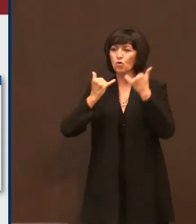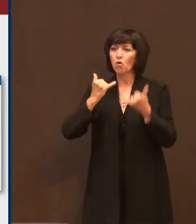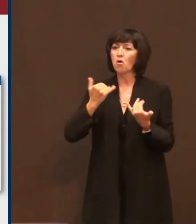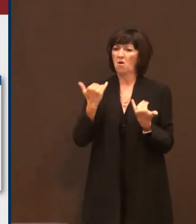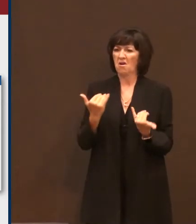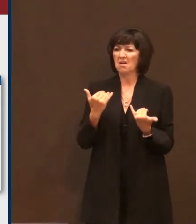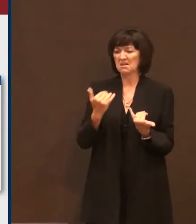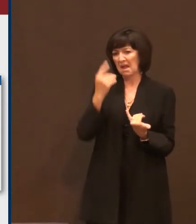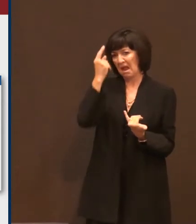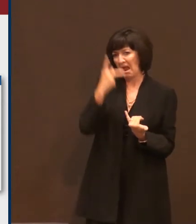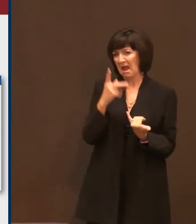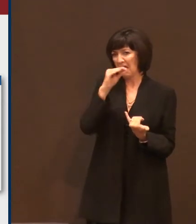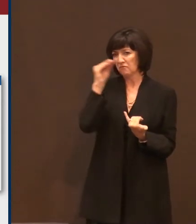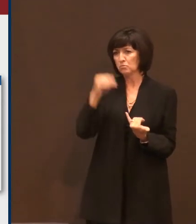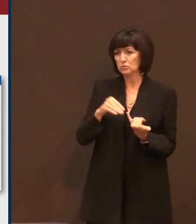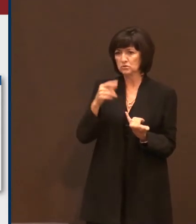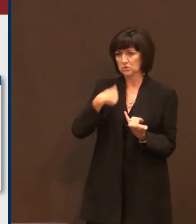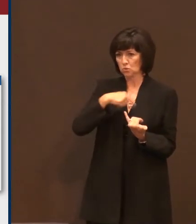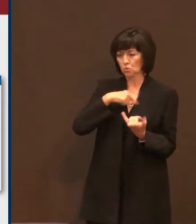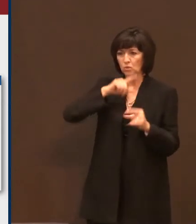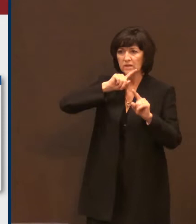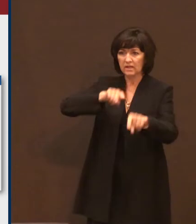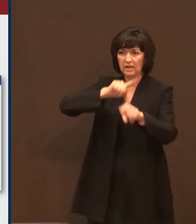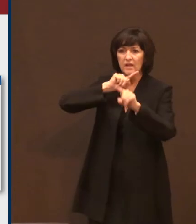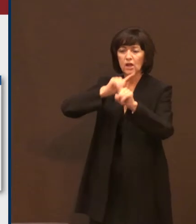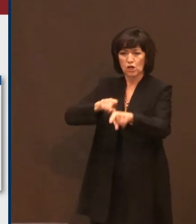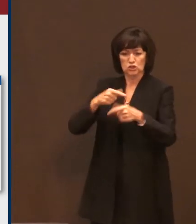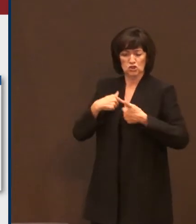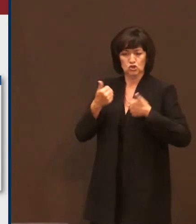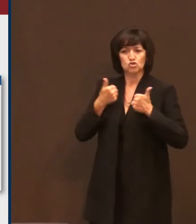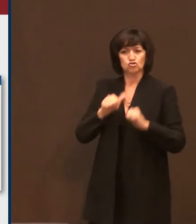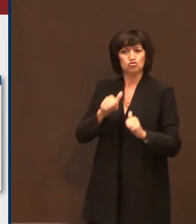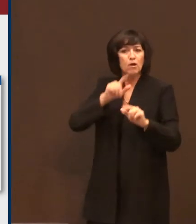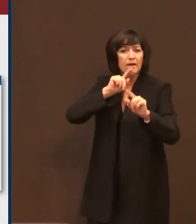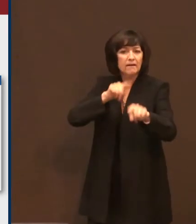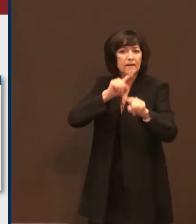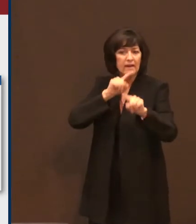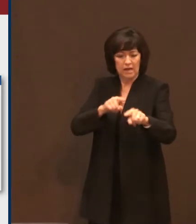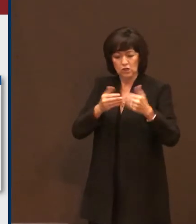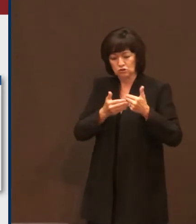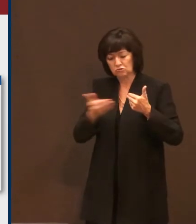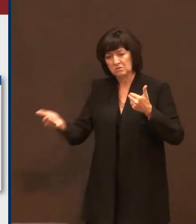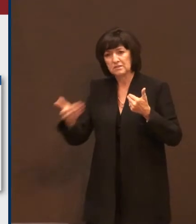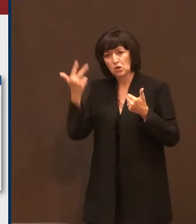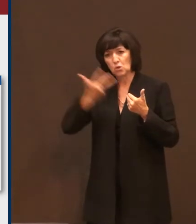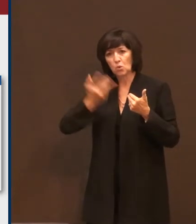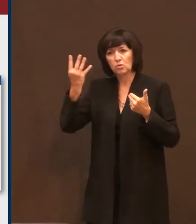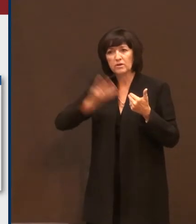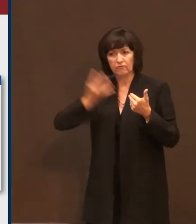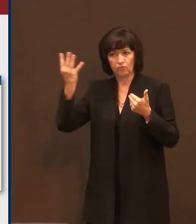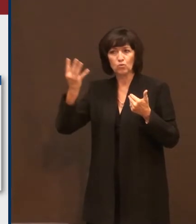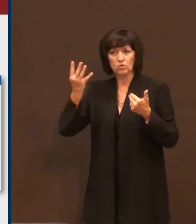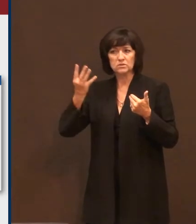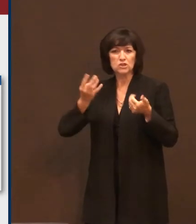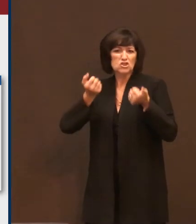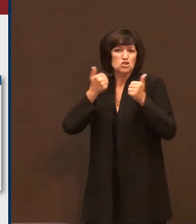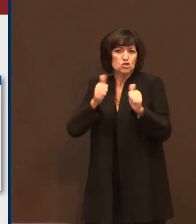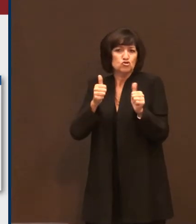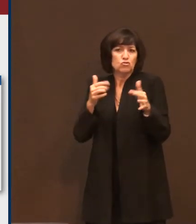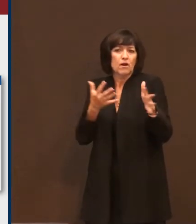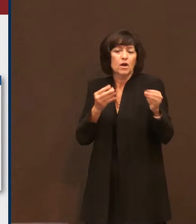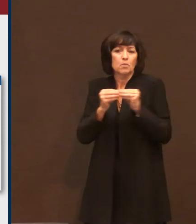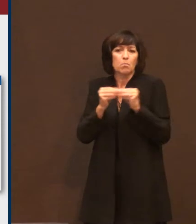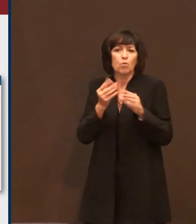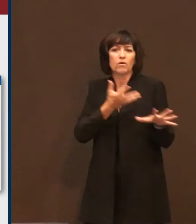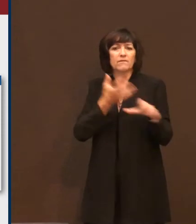for the other ones, try to get those back within 3 or 4 days. Going to work on getting that time shrunken a little bit, but it's